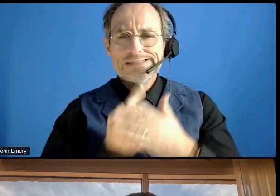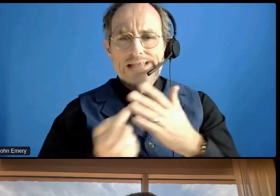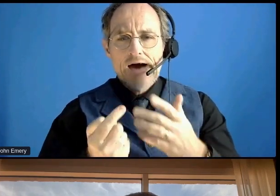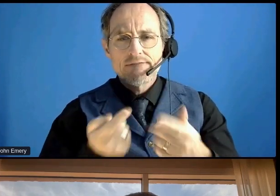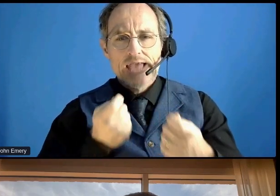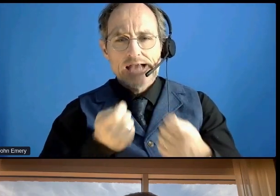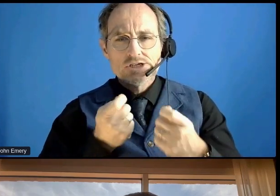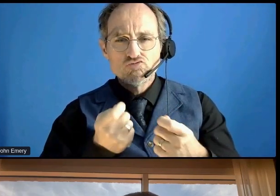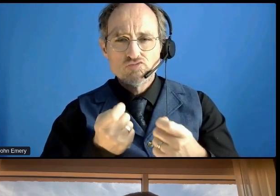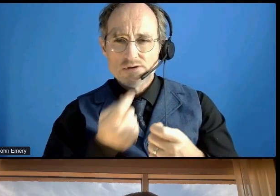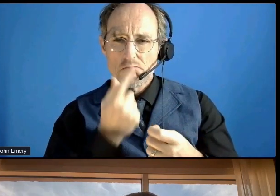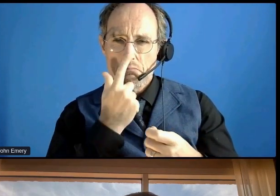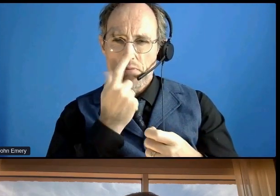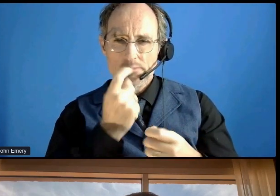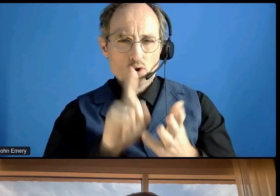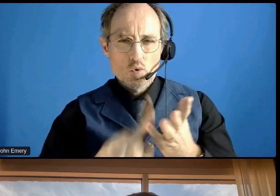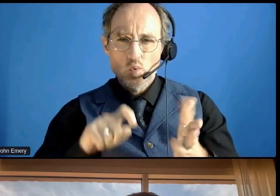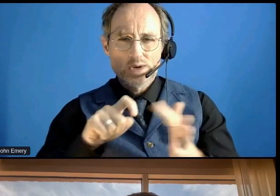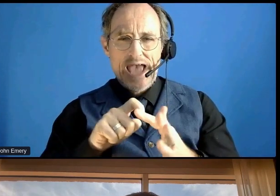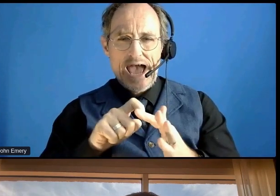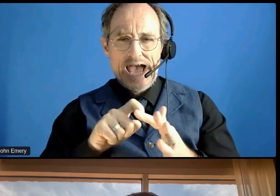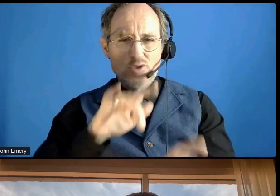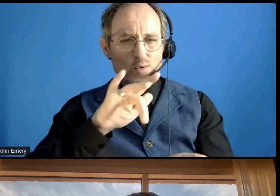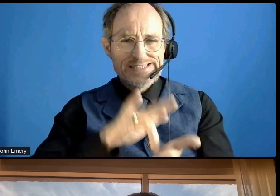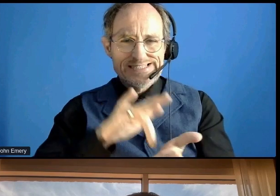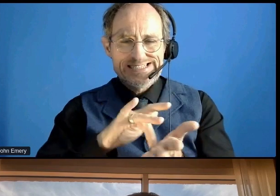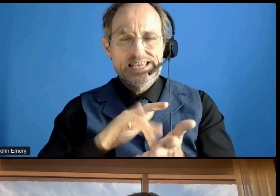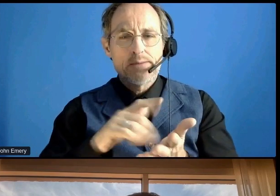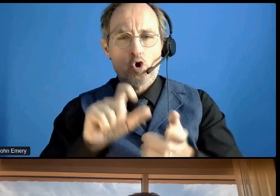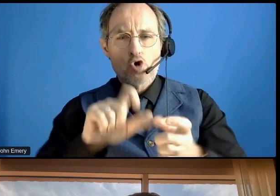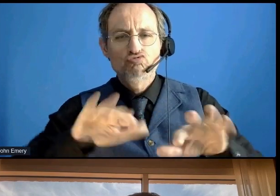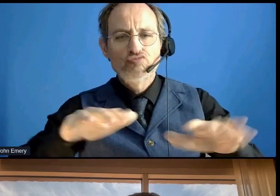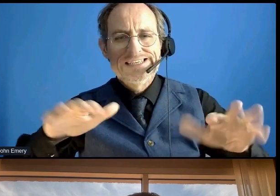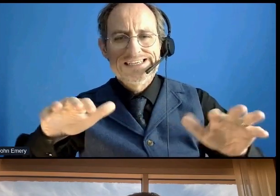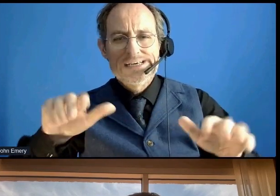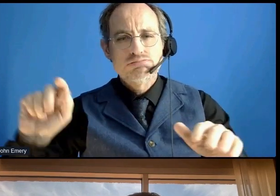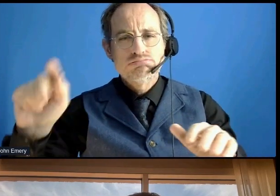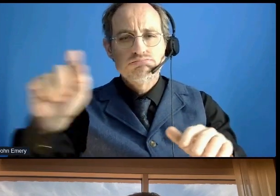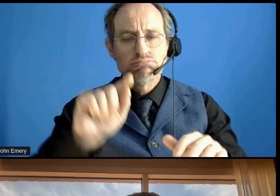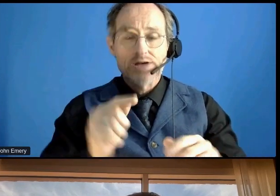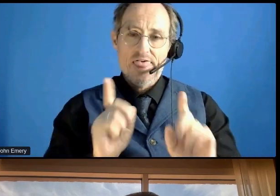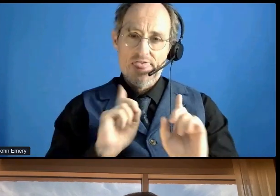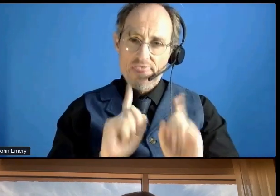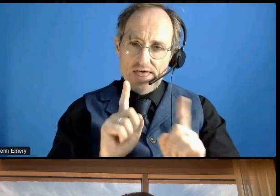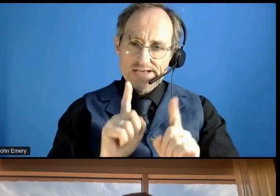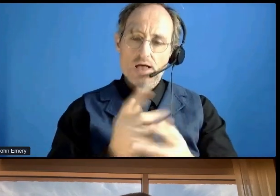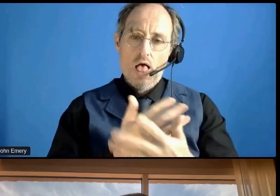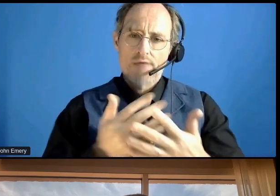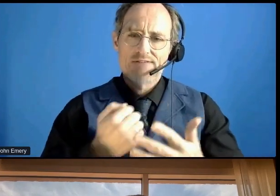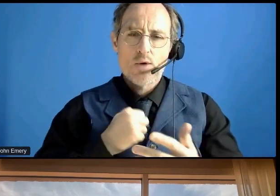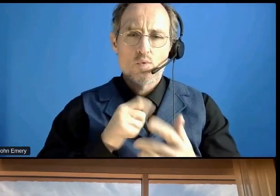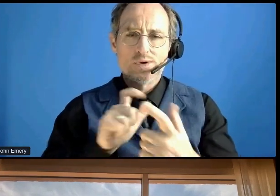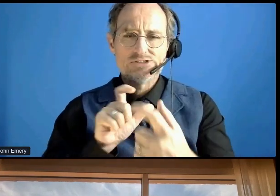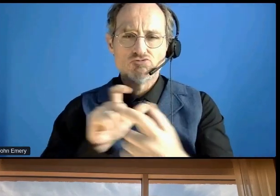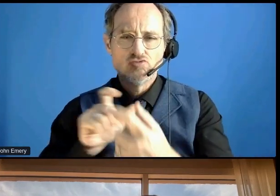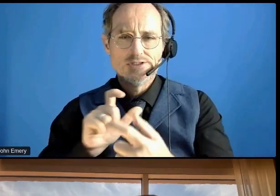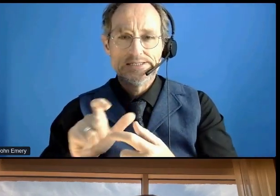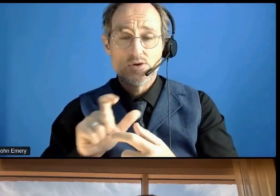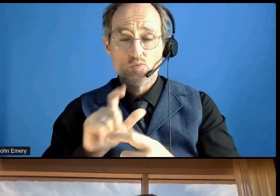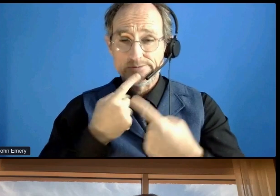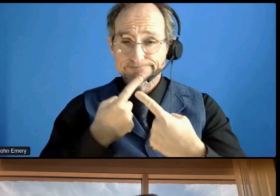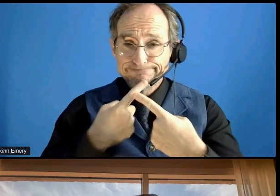very remote in the countryside, that's the majority of our industry, and our message has to resonate with them. And yes, we want the